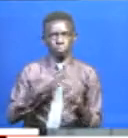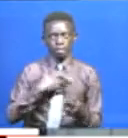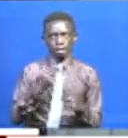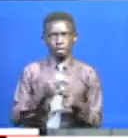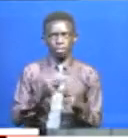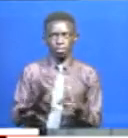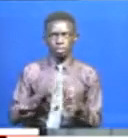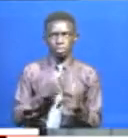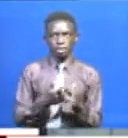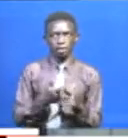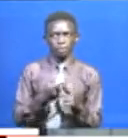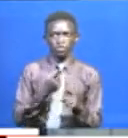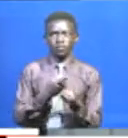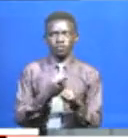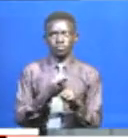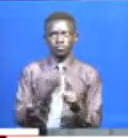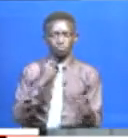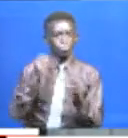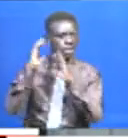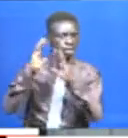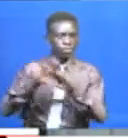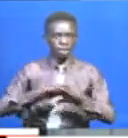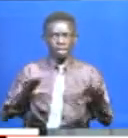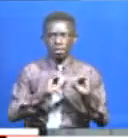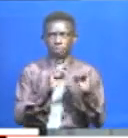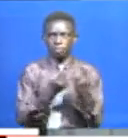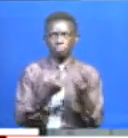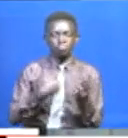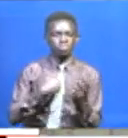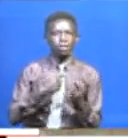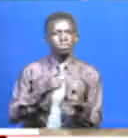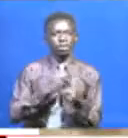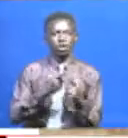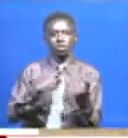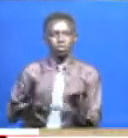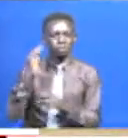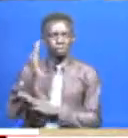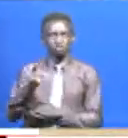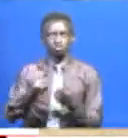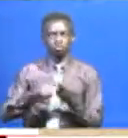I from the Kilifi Lands Department, I went straight to Malindi Court.